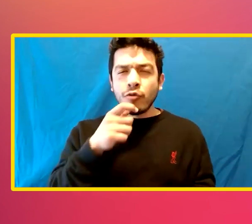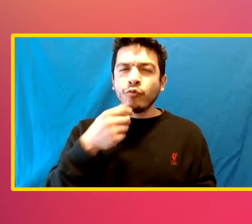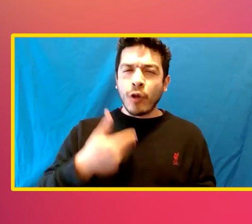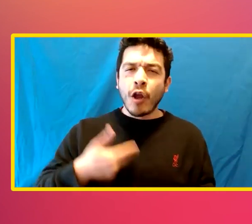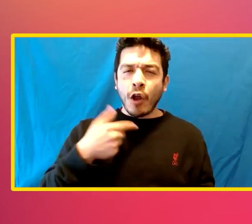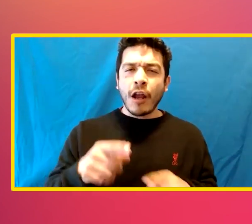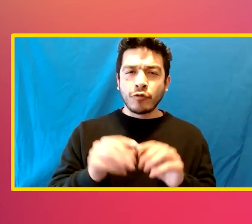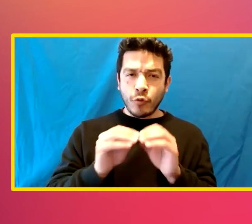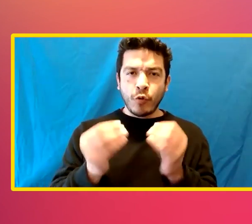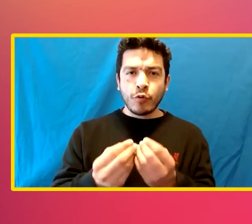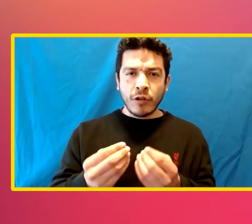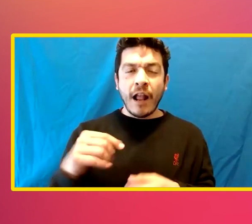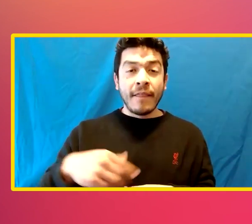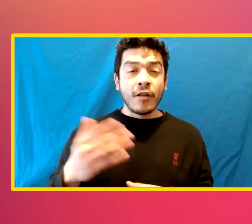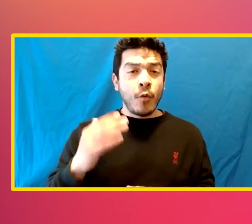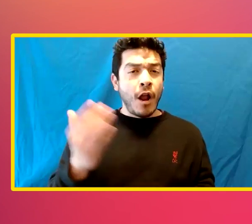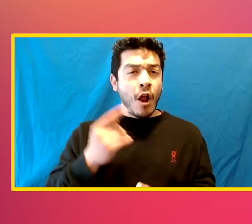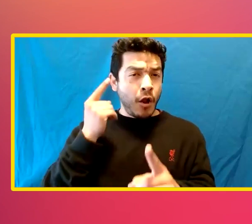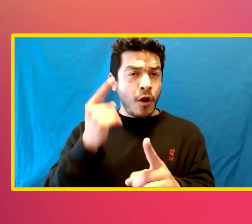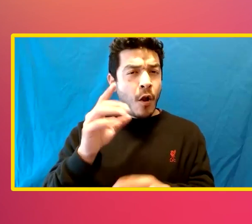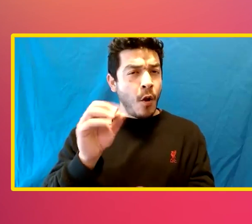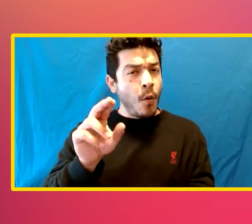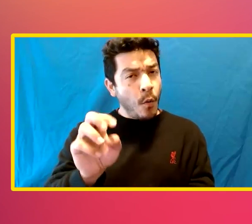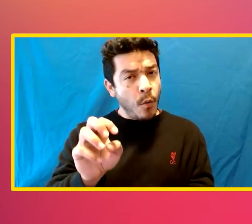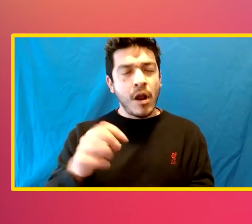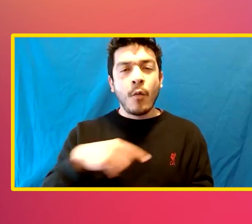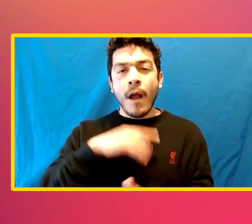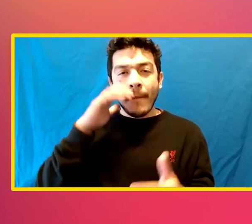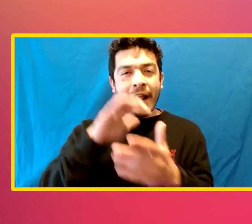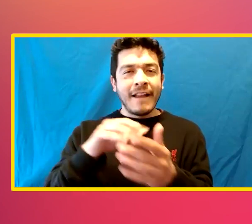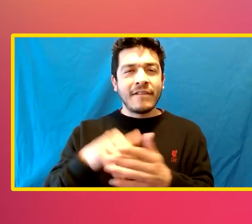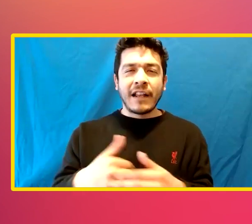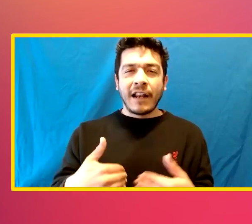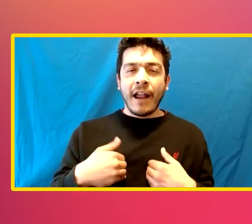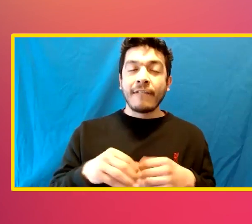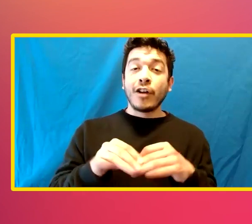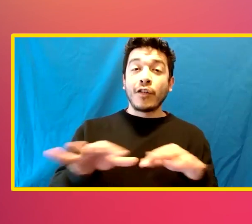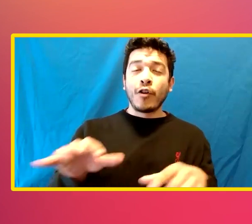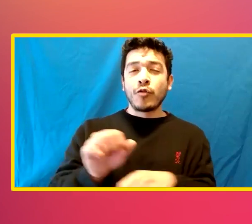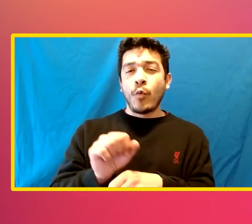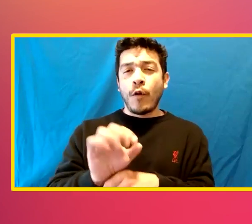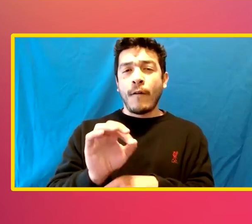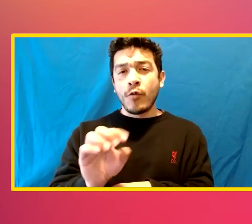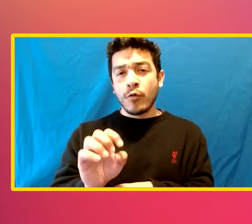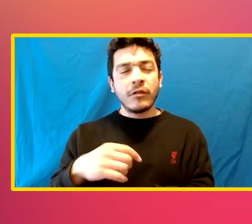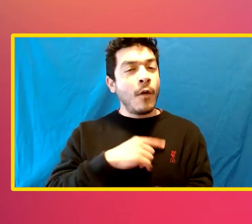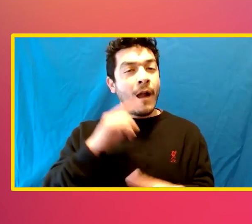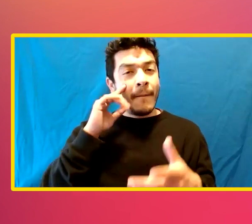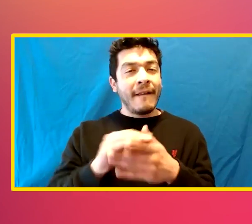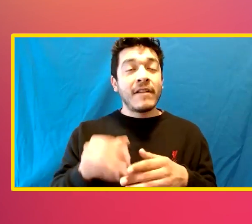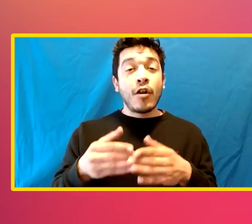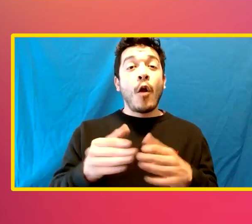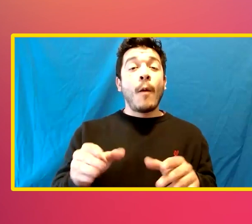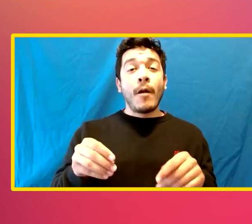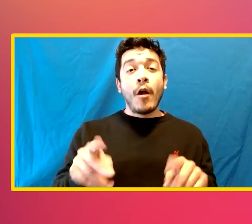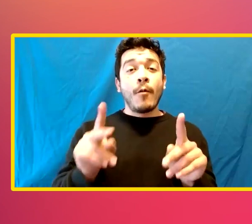are as an organization. This is what our core values are. We believe in having a diverse workforce. We believe in opening up opportunities for